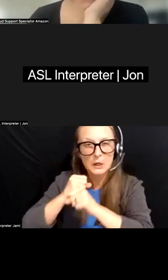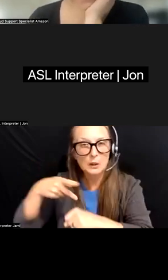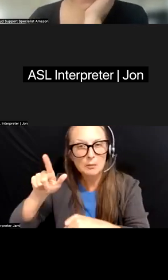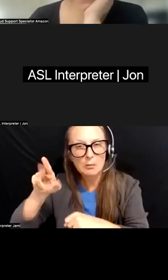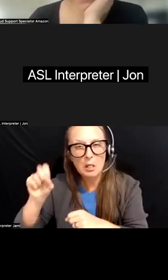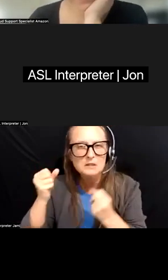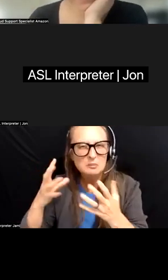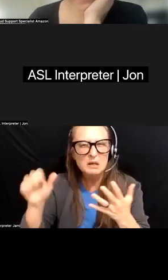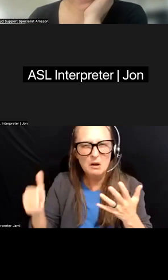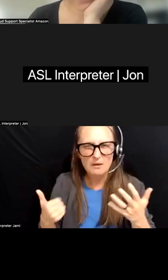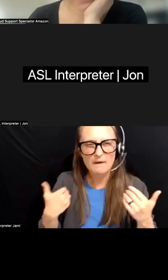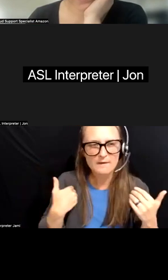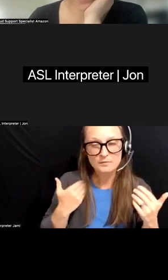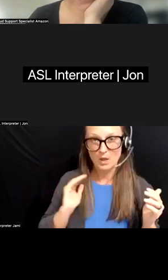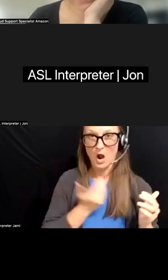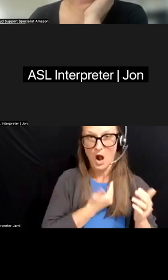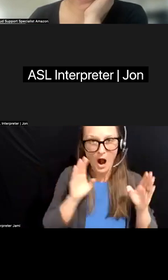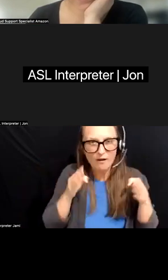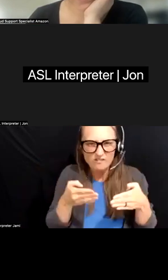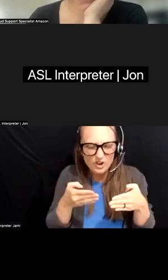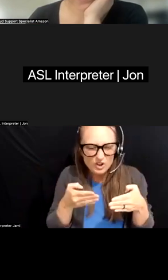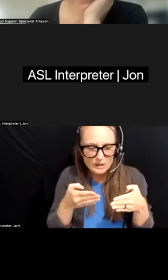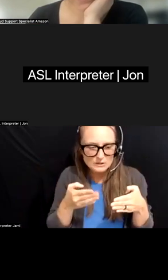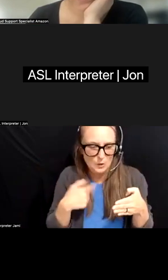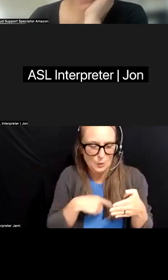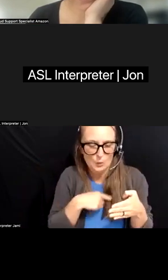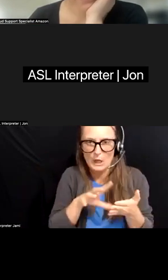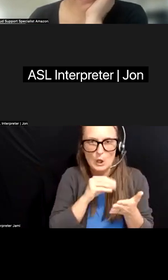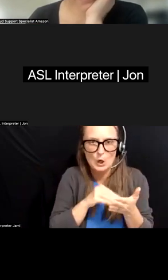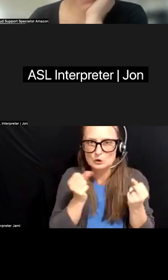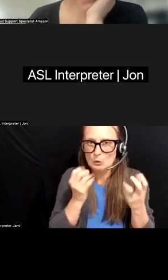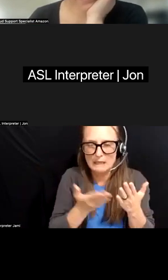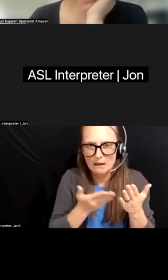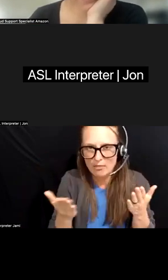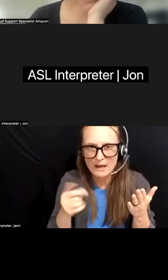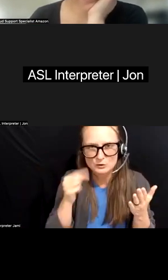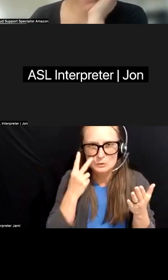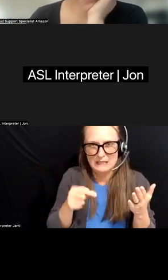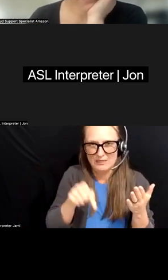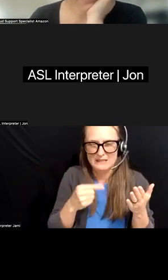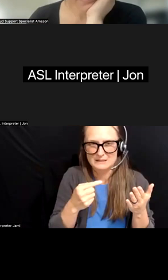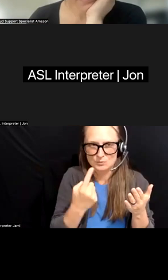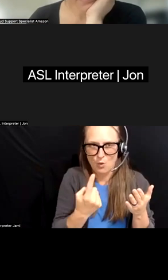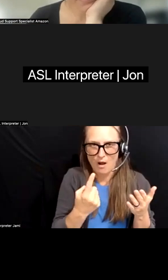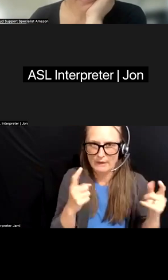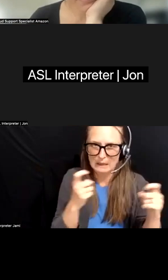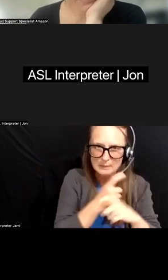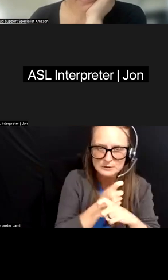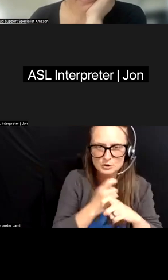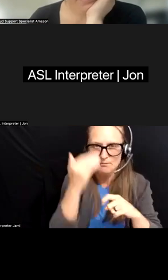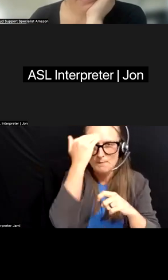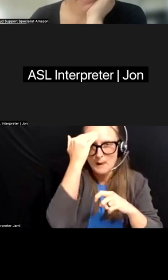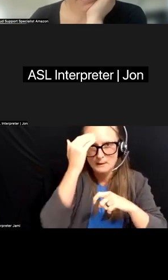our focus, we only learn so many things, and you'll see even just this one, the complexity and all the knowledge base needed